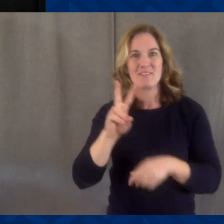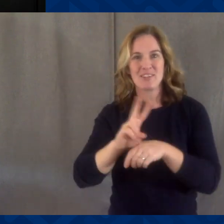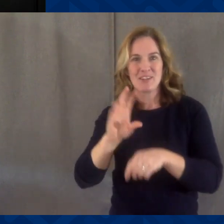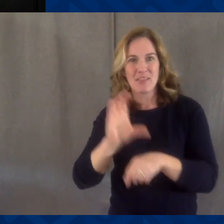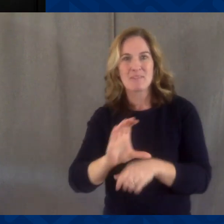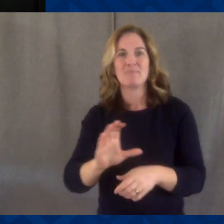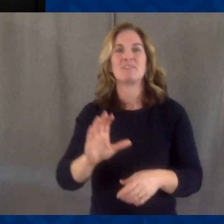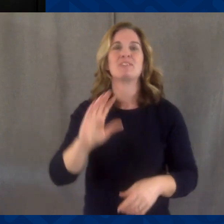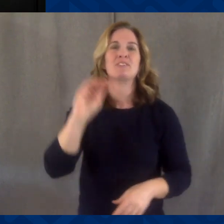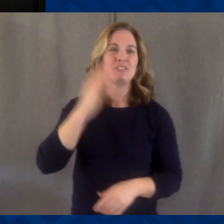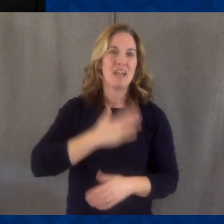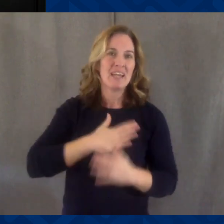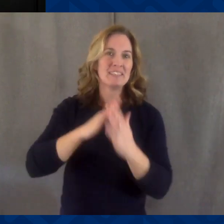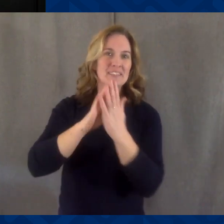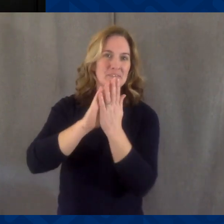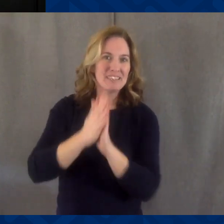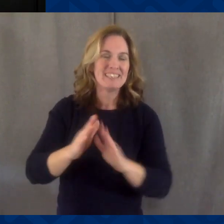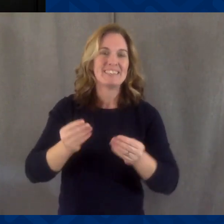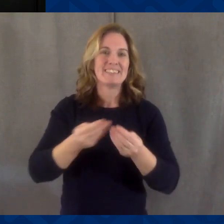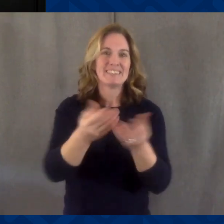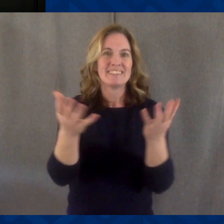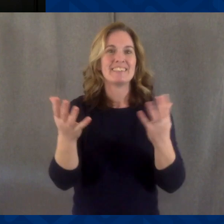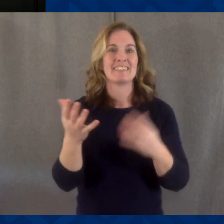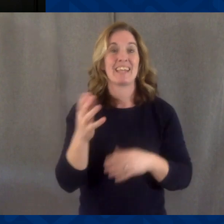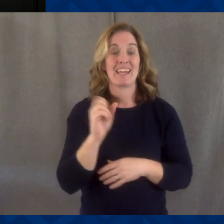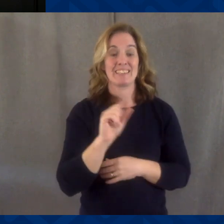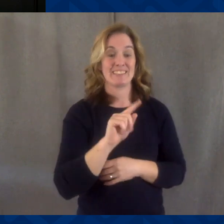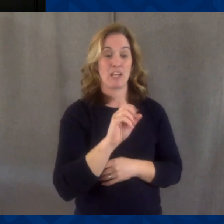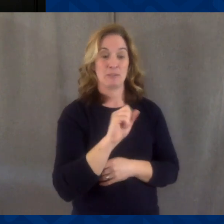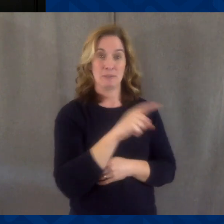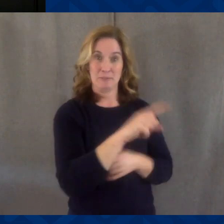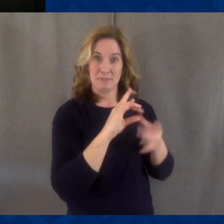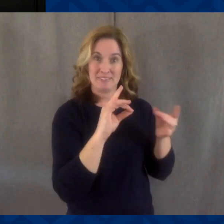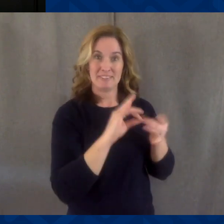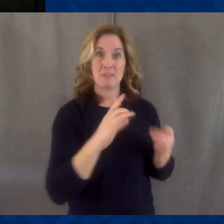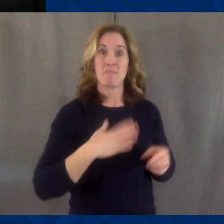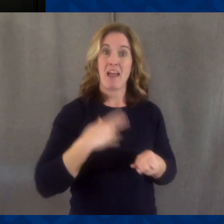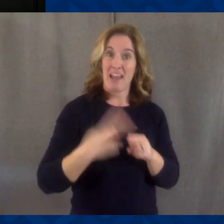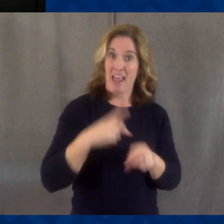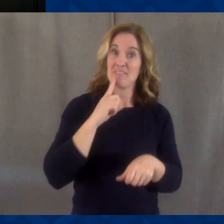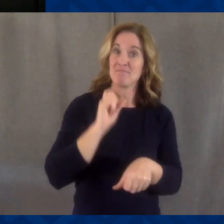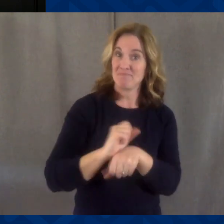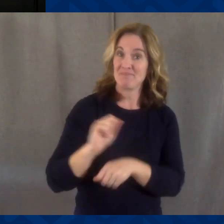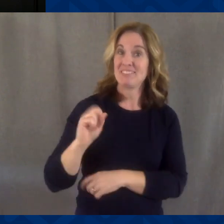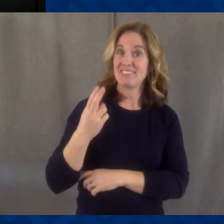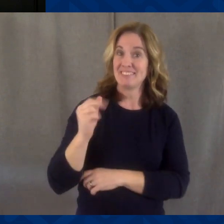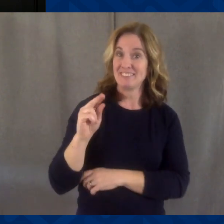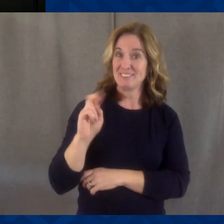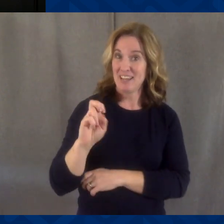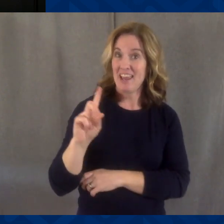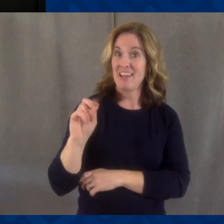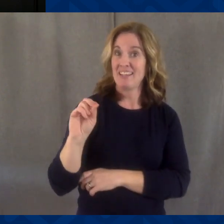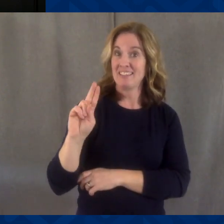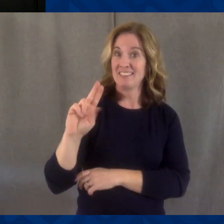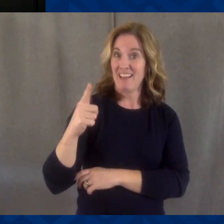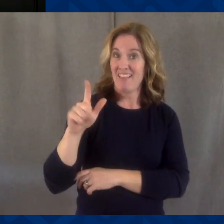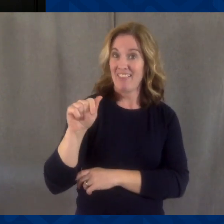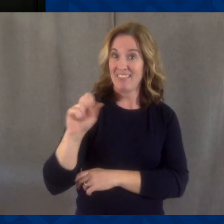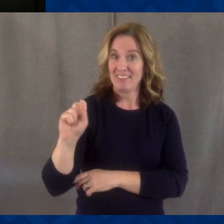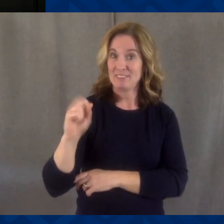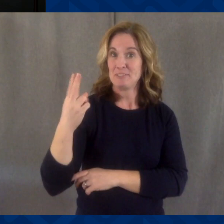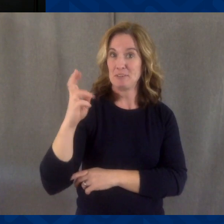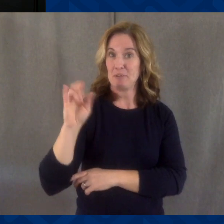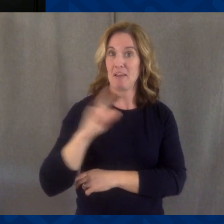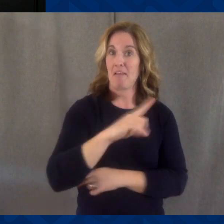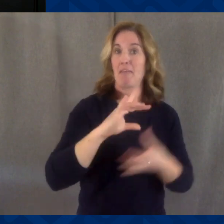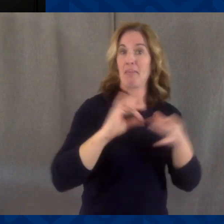and peace to you guys. Like Santo said, my name is, in fact, Shane Douglas Huey. My man put my whole government name out there. But it is